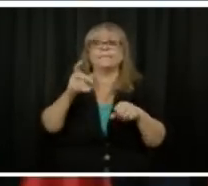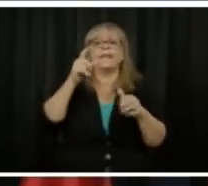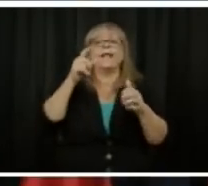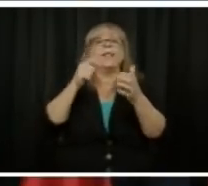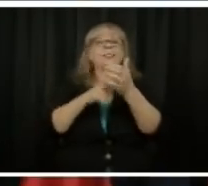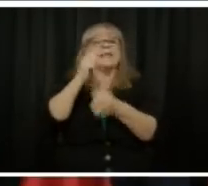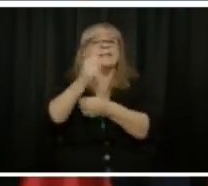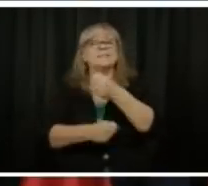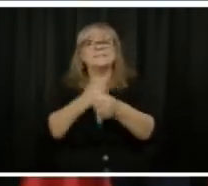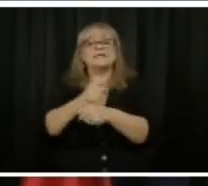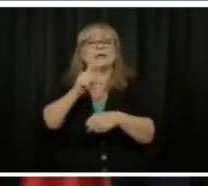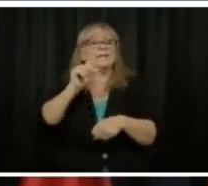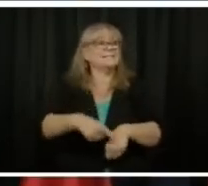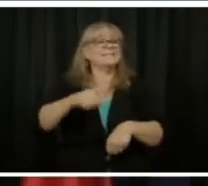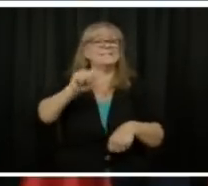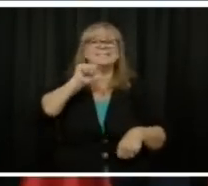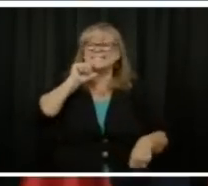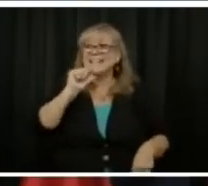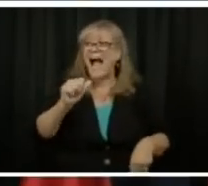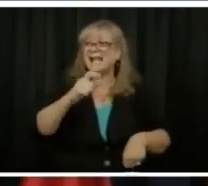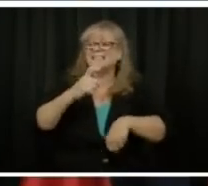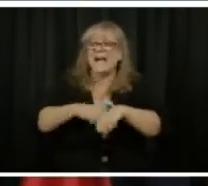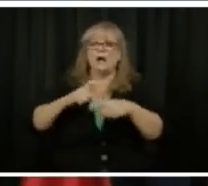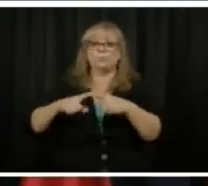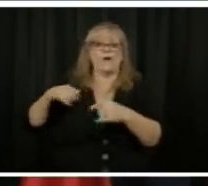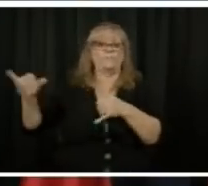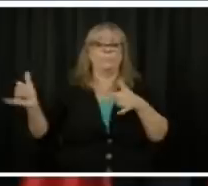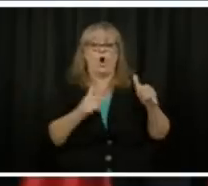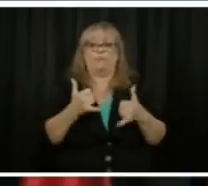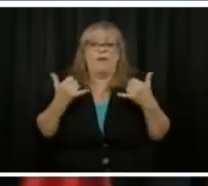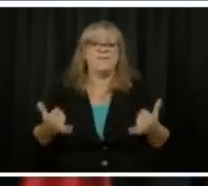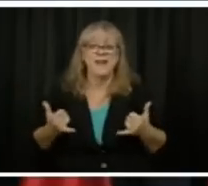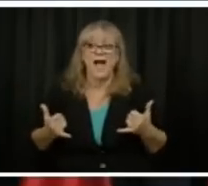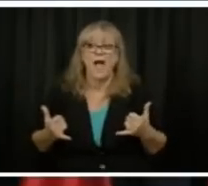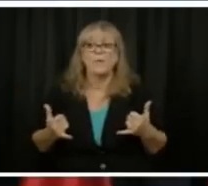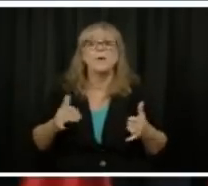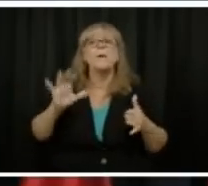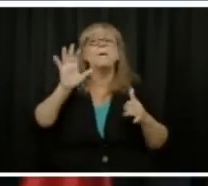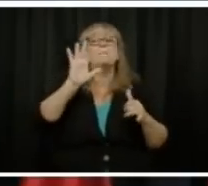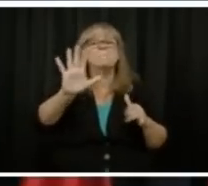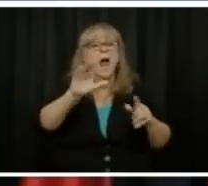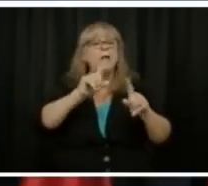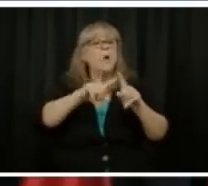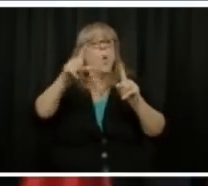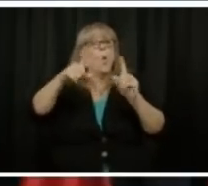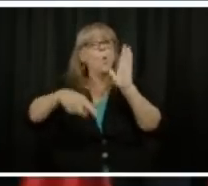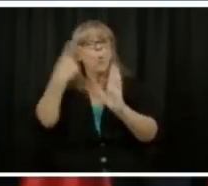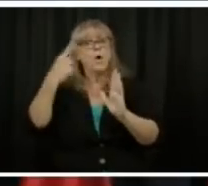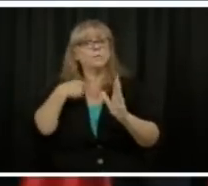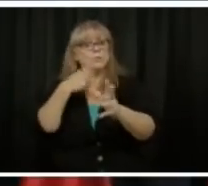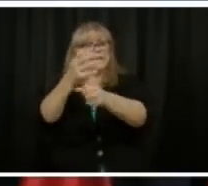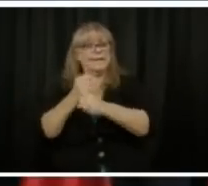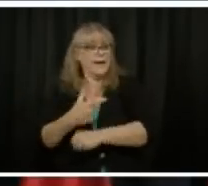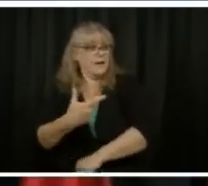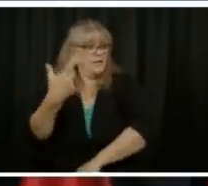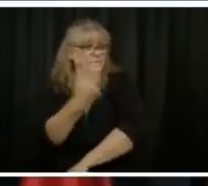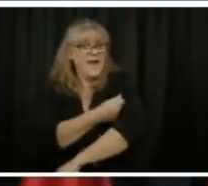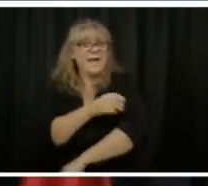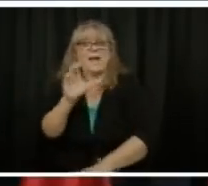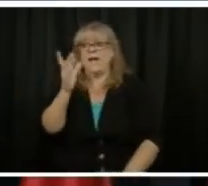time to party when there's a vaccine or cure, and we've licked this thing. There's going to be a big party that we're all going to be part of.